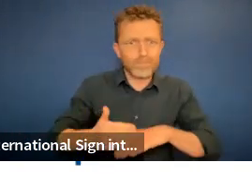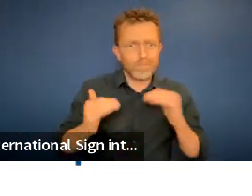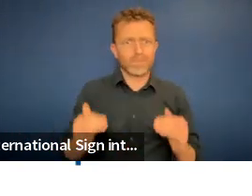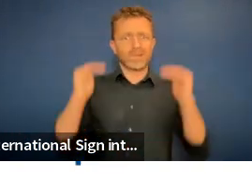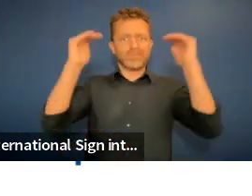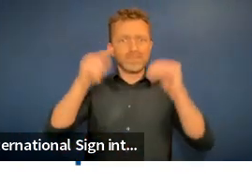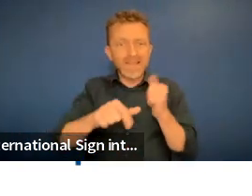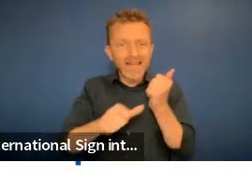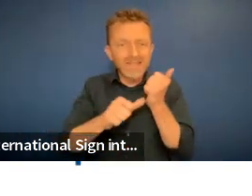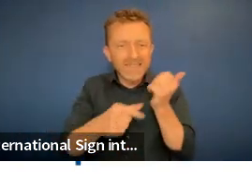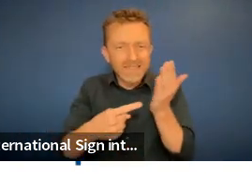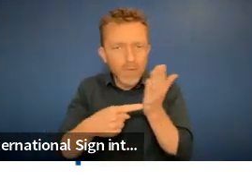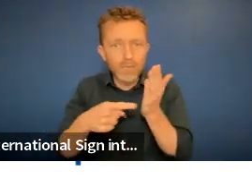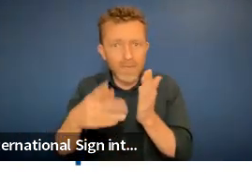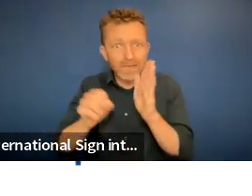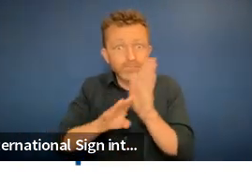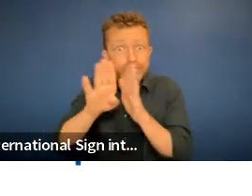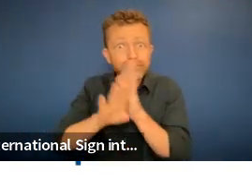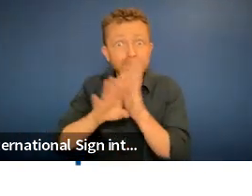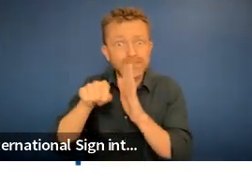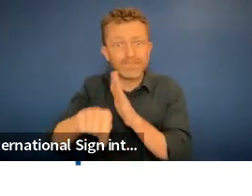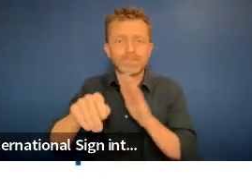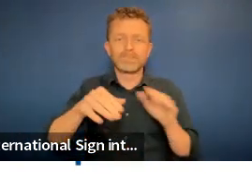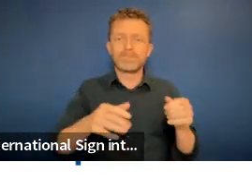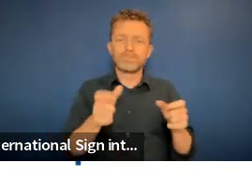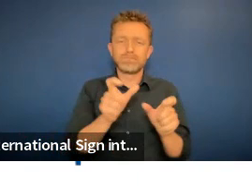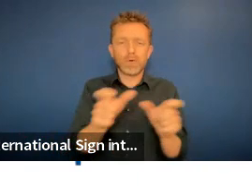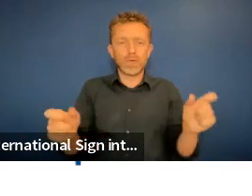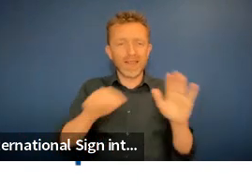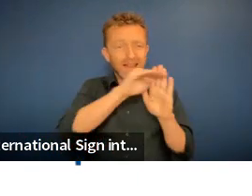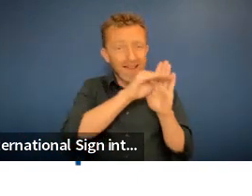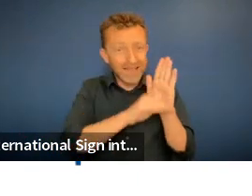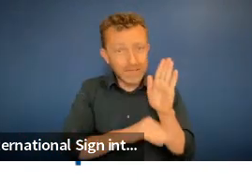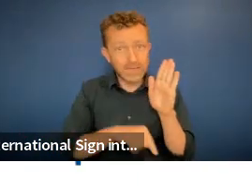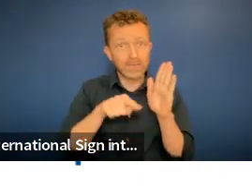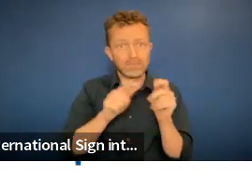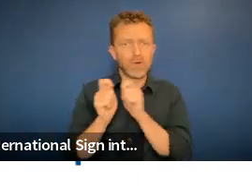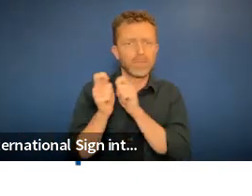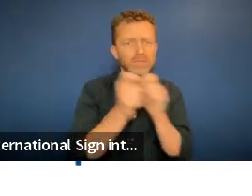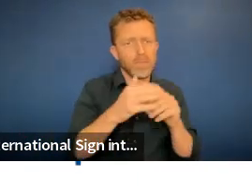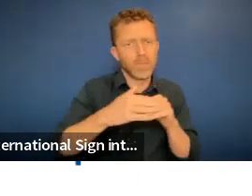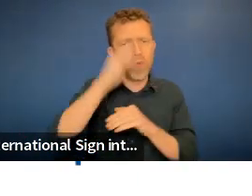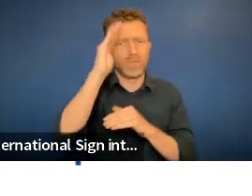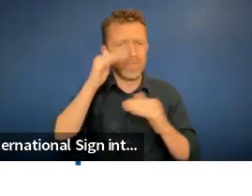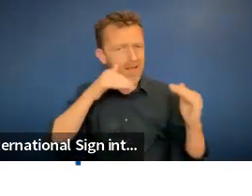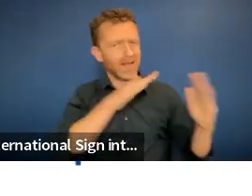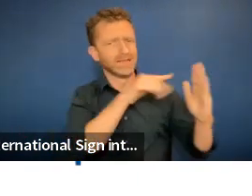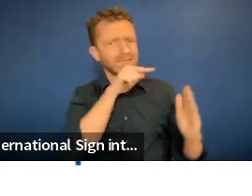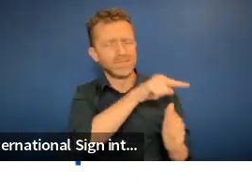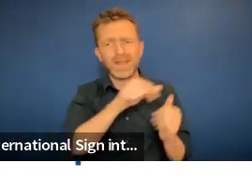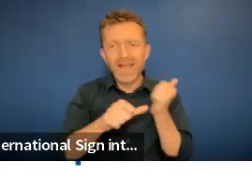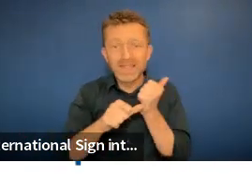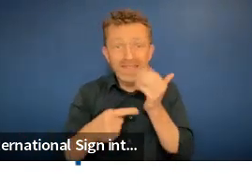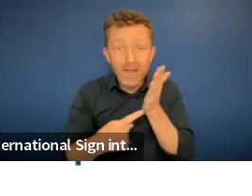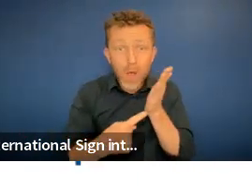to assistive technology. Assistive technology sector is typically fragmented. There are different development agencies